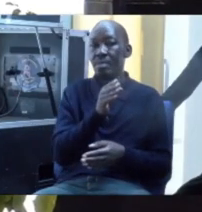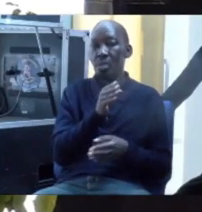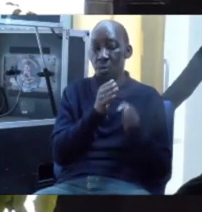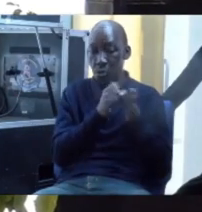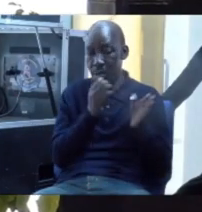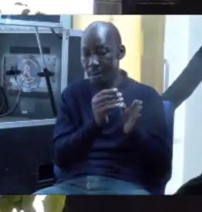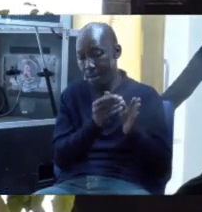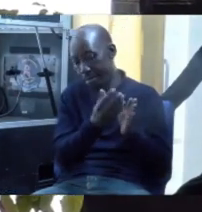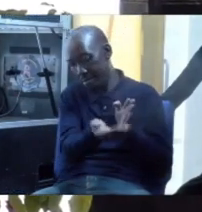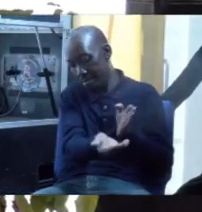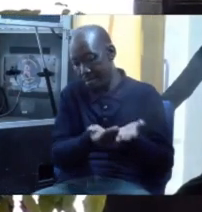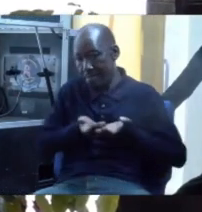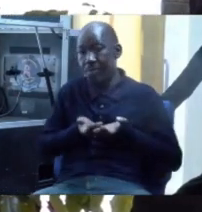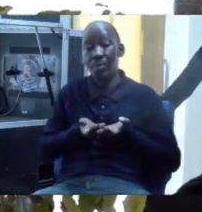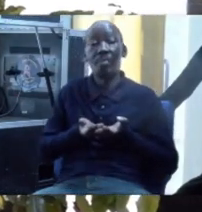kutoa pesa.